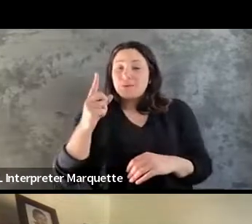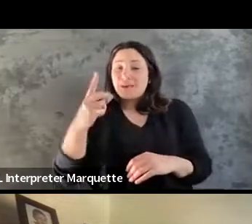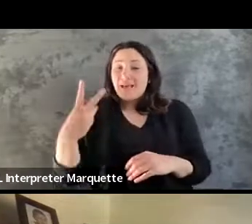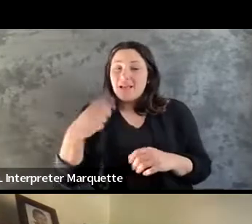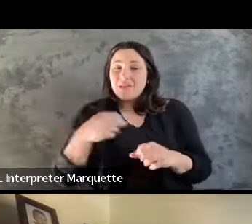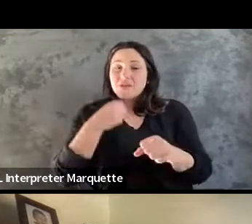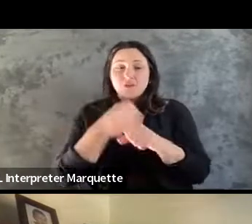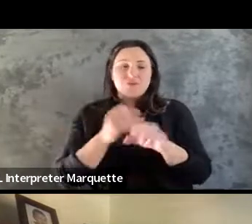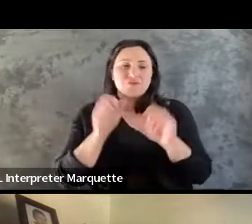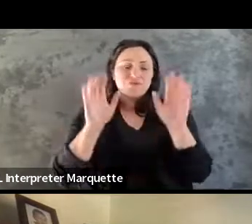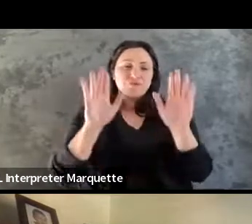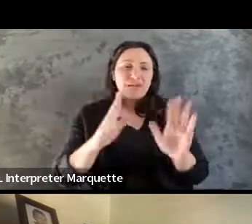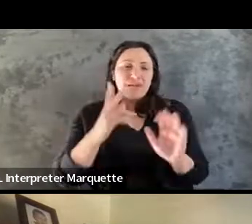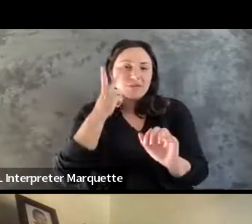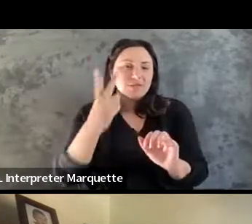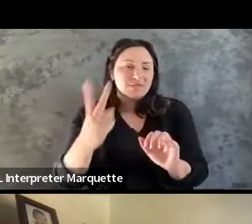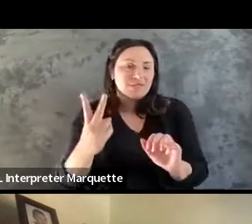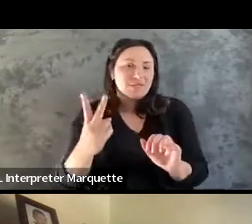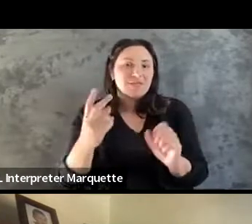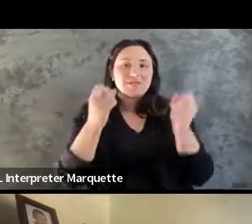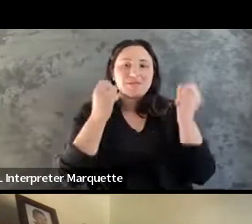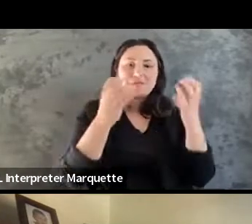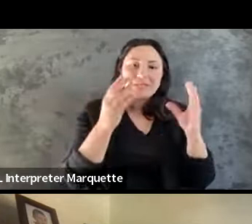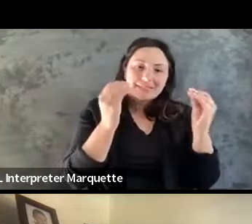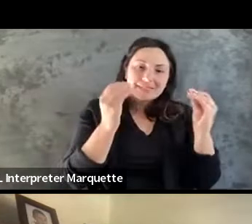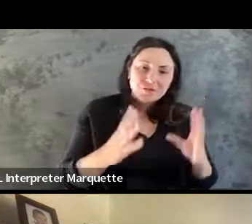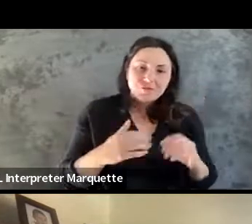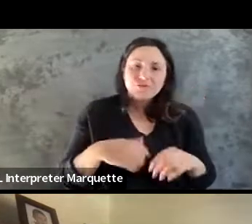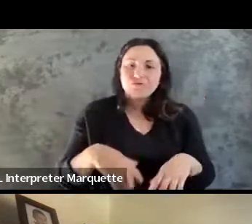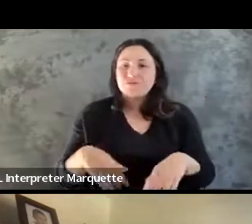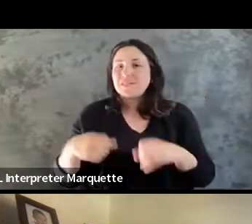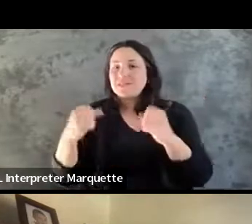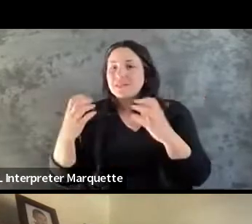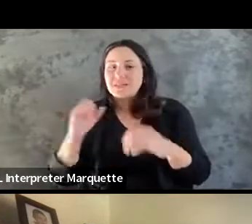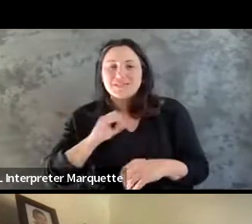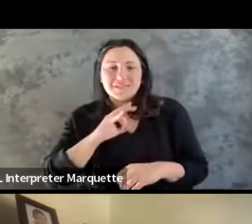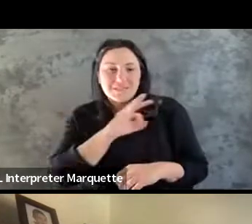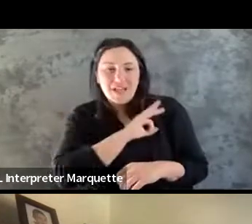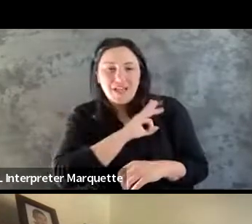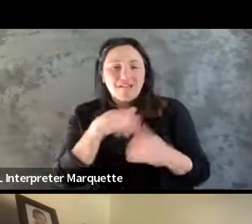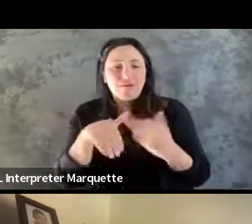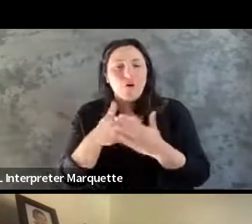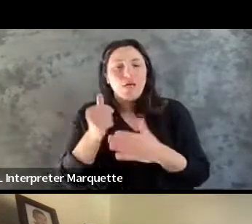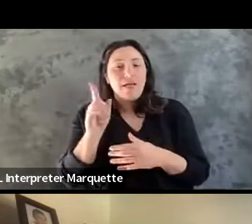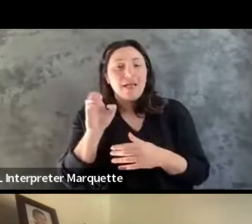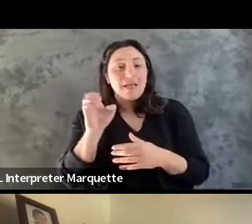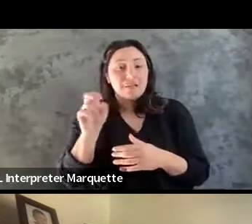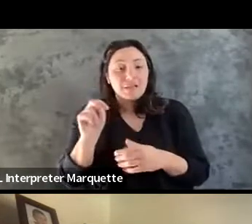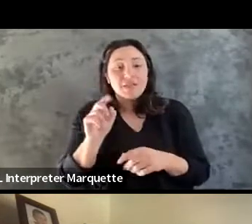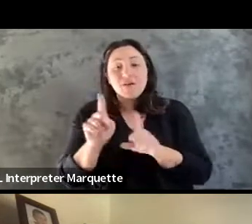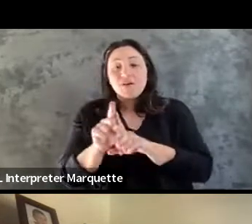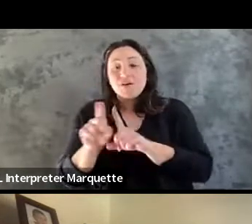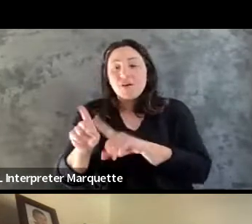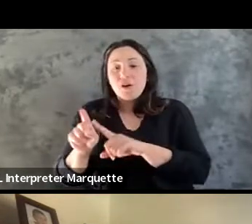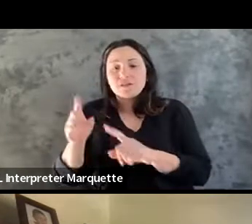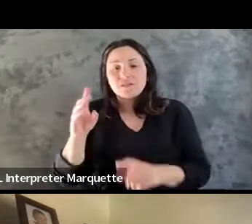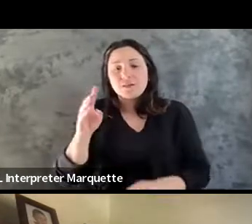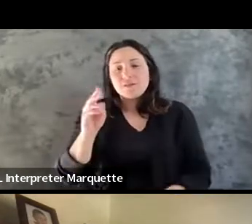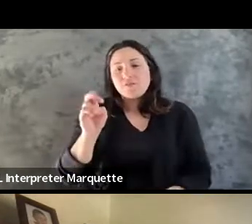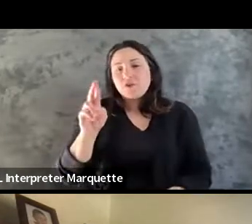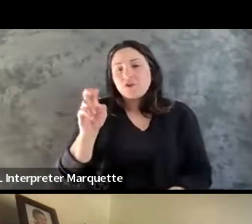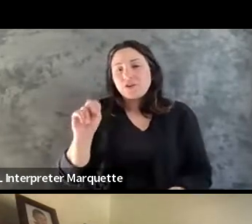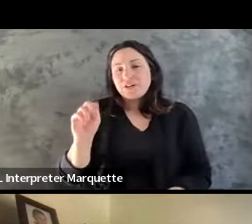teachers and so many staff and all the administrators and even Mr. Vernon Moore from our Board